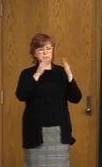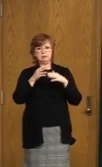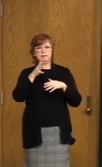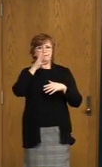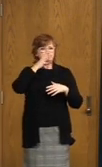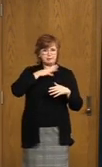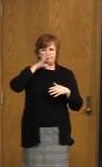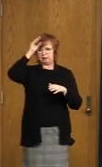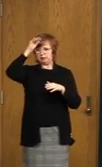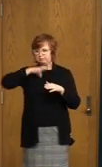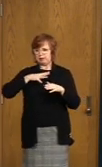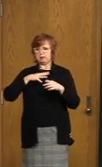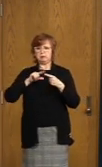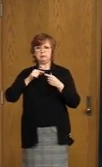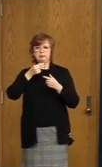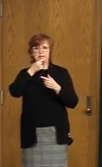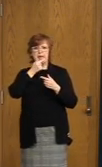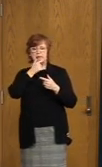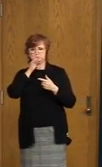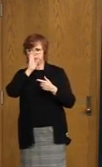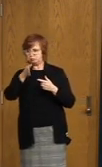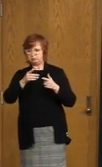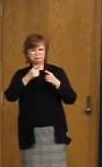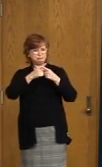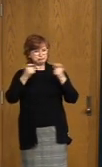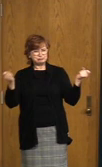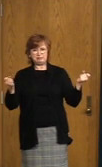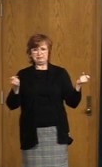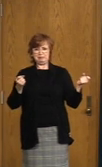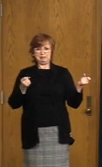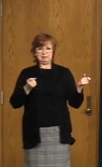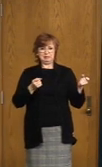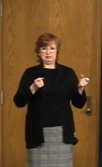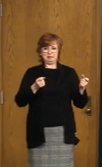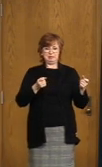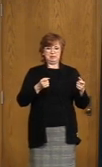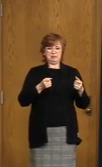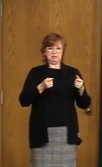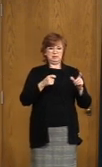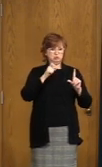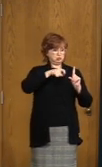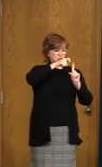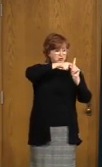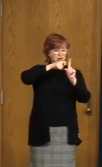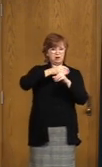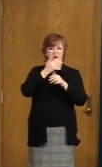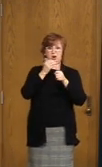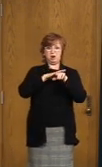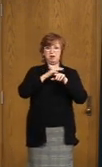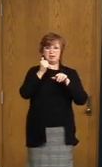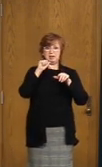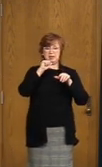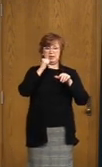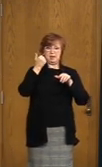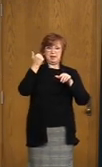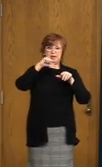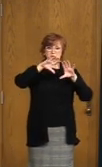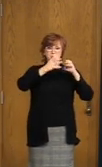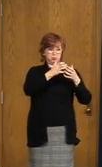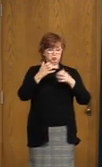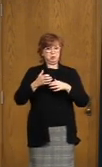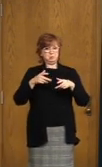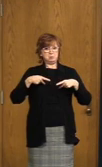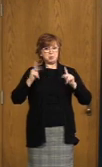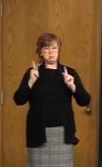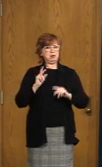gender, sexual orientation. And I think successful countries, successful societies are inclusive and do well.